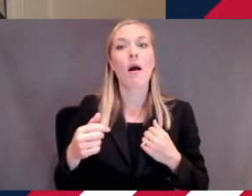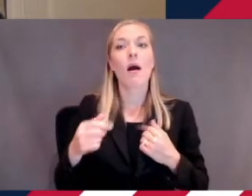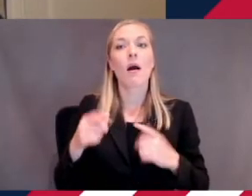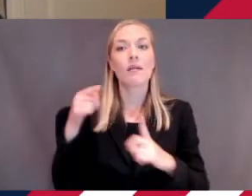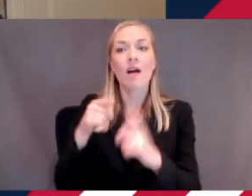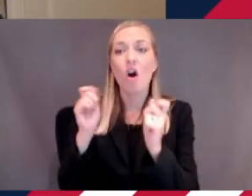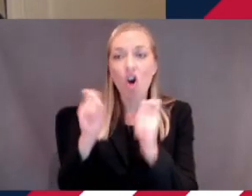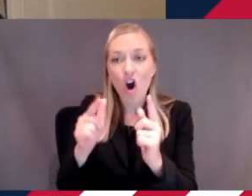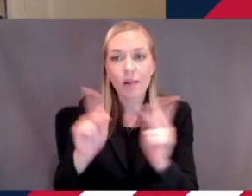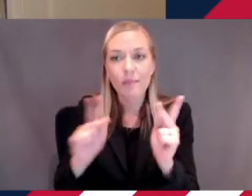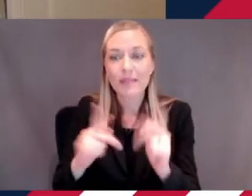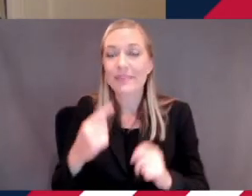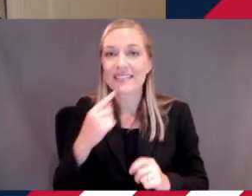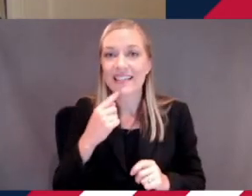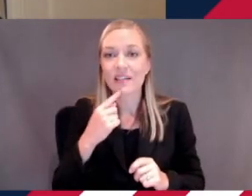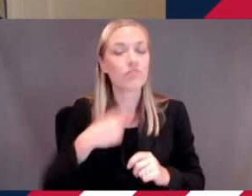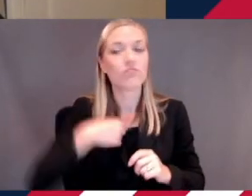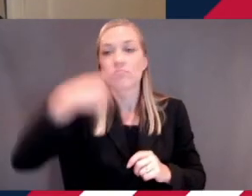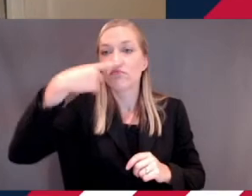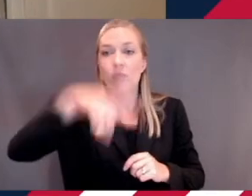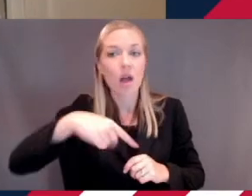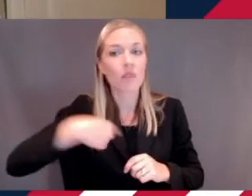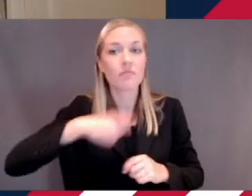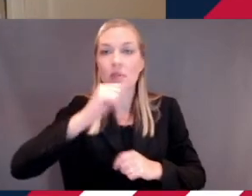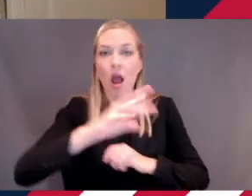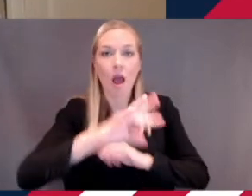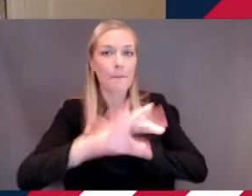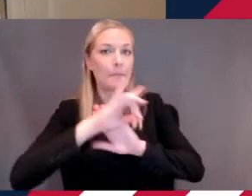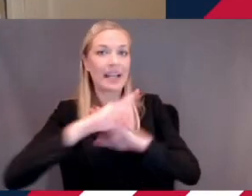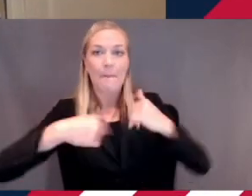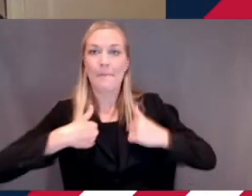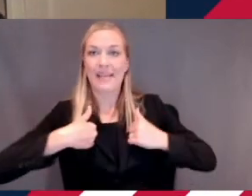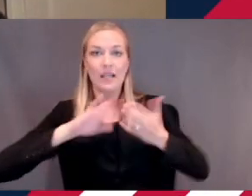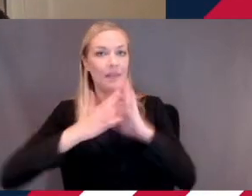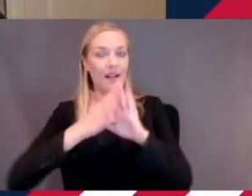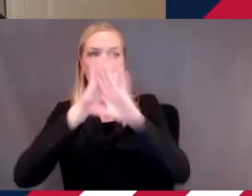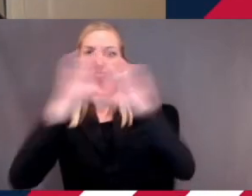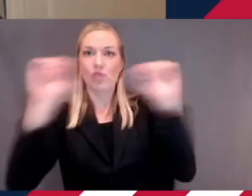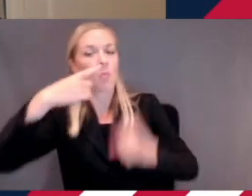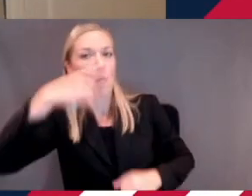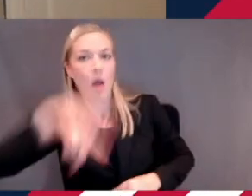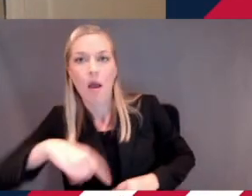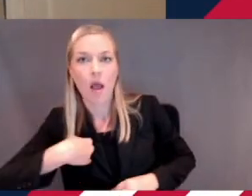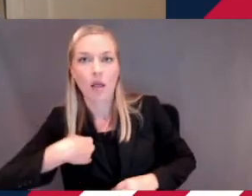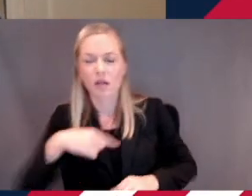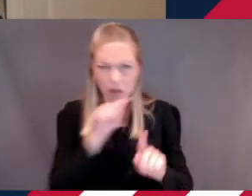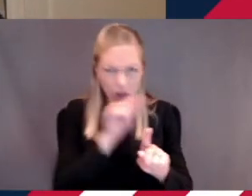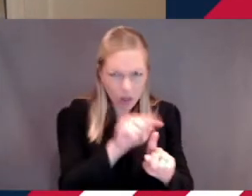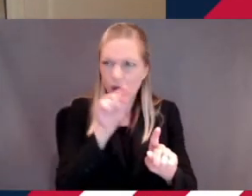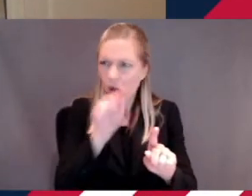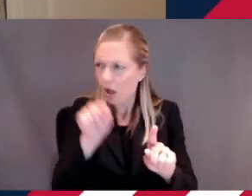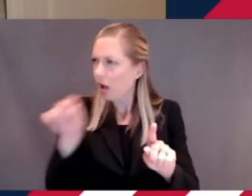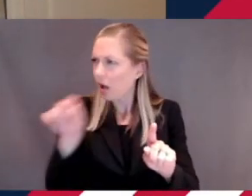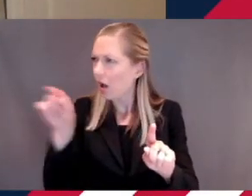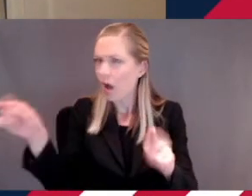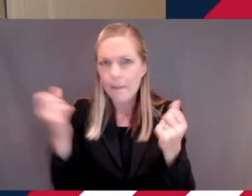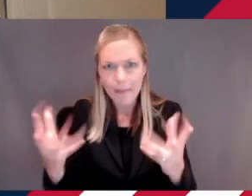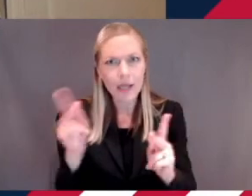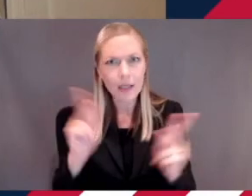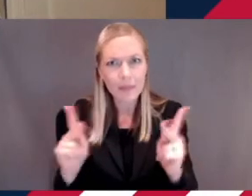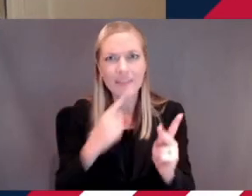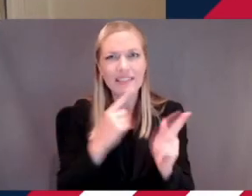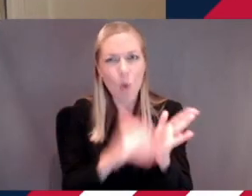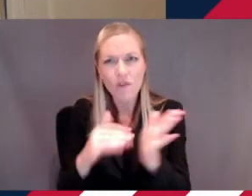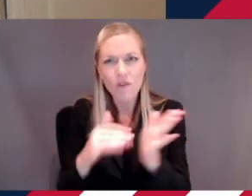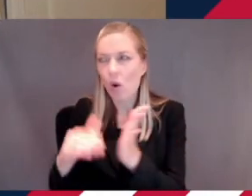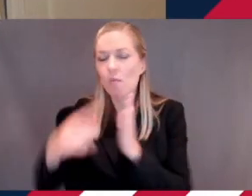what happened. We see this day in and day out. We've had a number of debates throughout the presidential primary